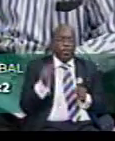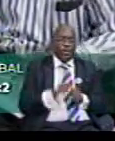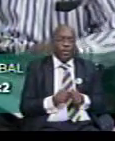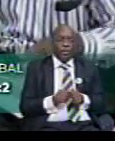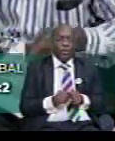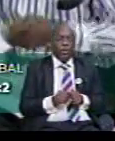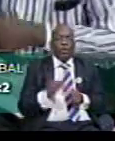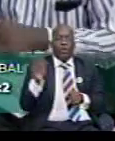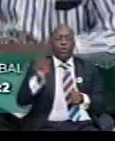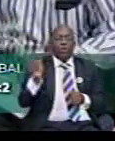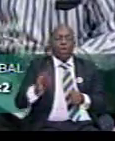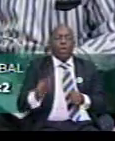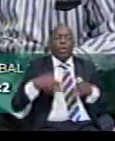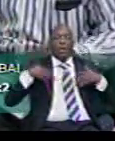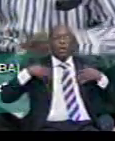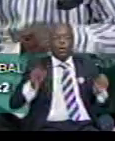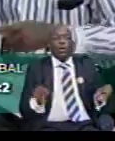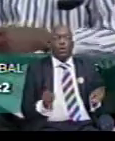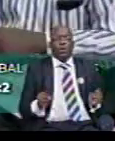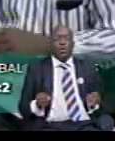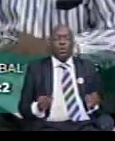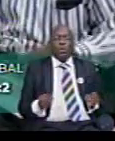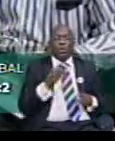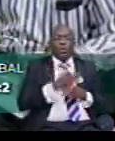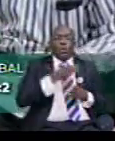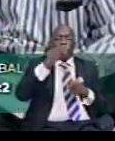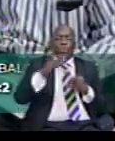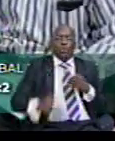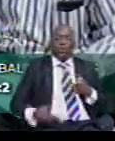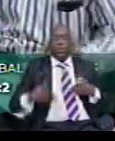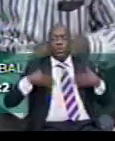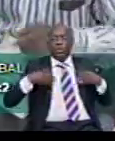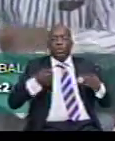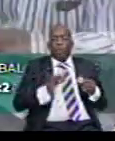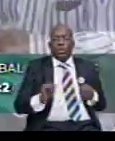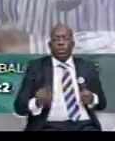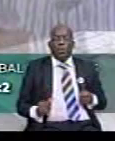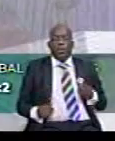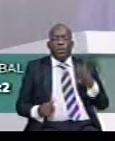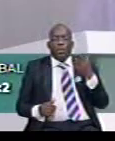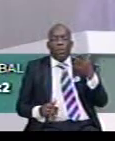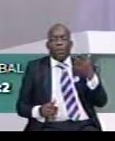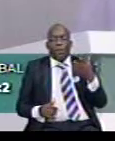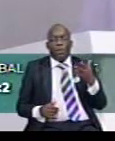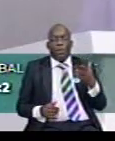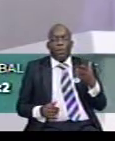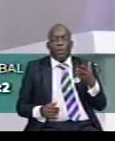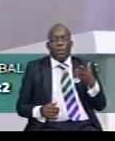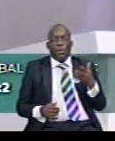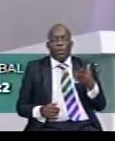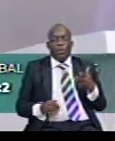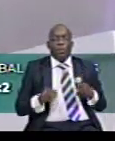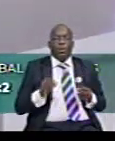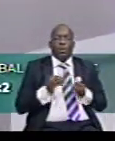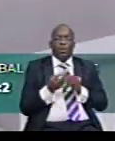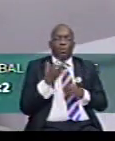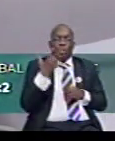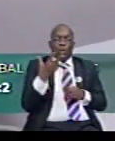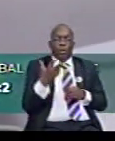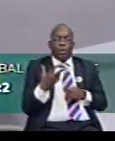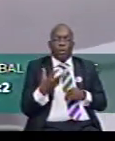witch hole, holistic healing. Point number three here. Number three is